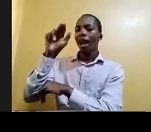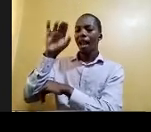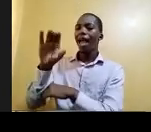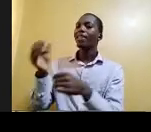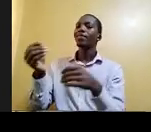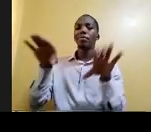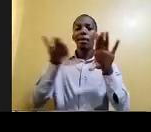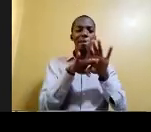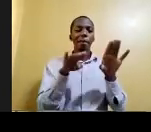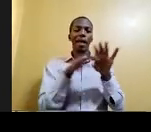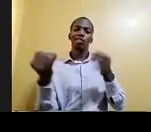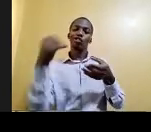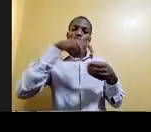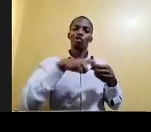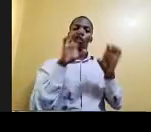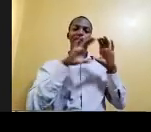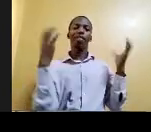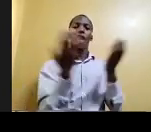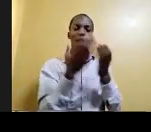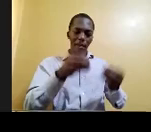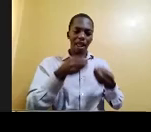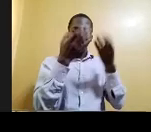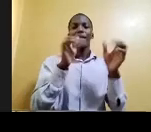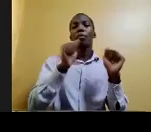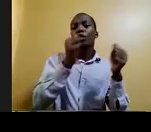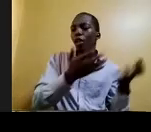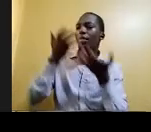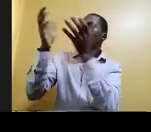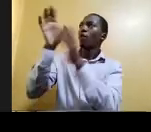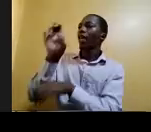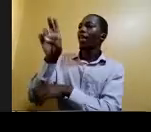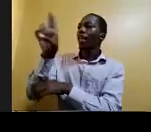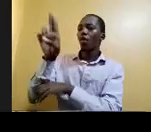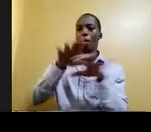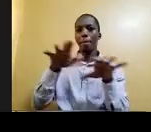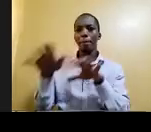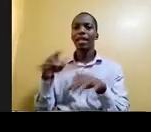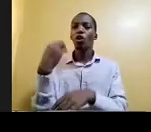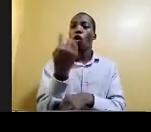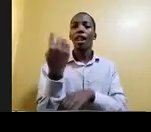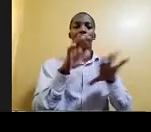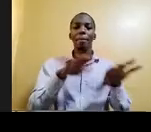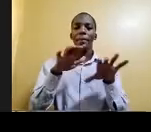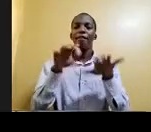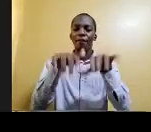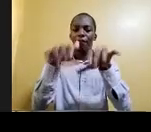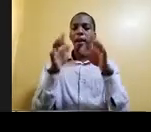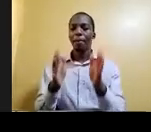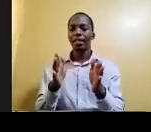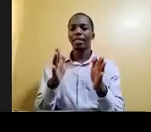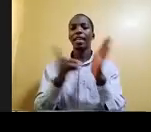and providers of the EU market. At the moment, only farmers in developing countries can form